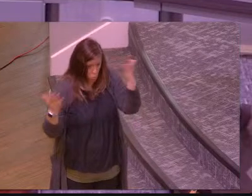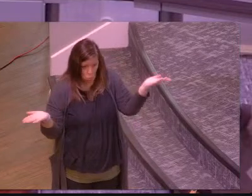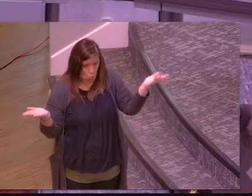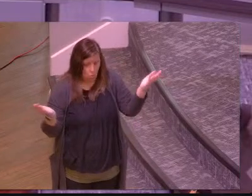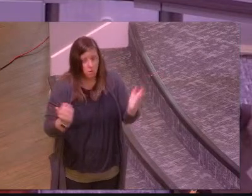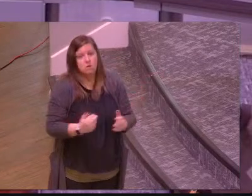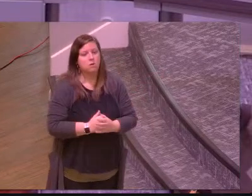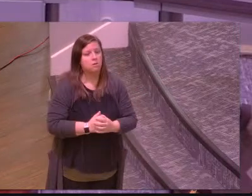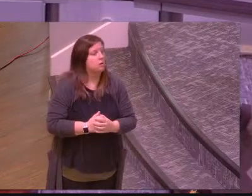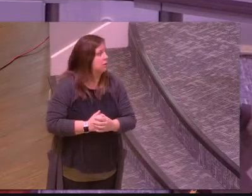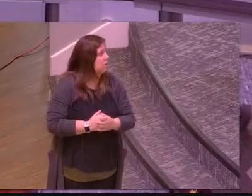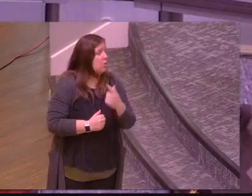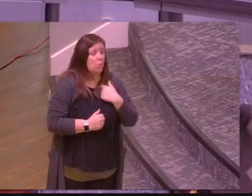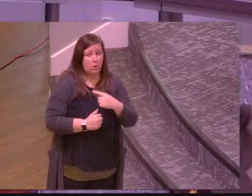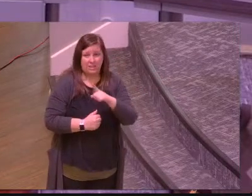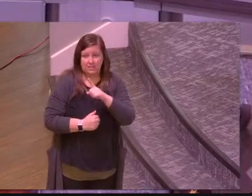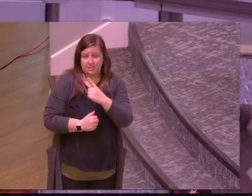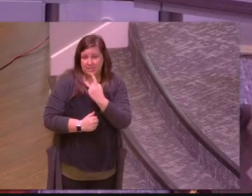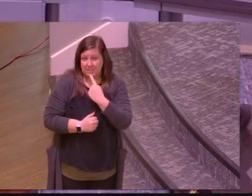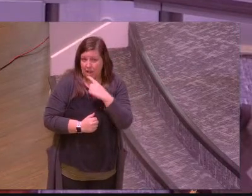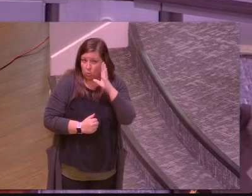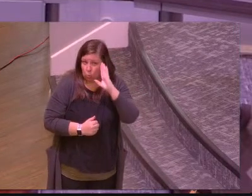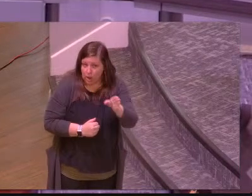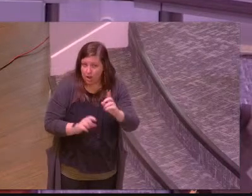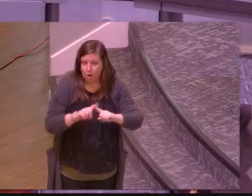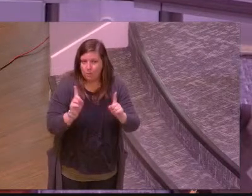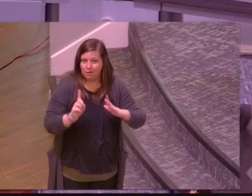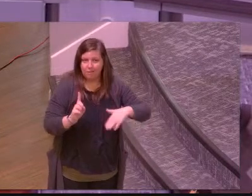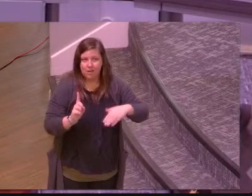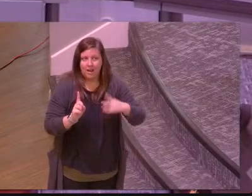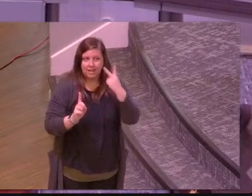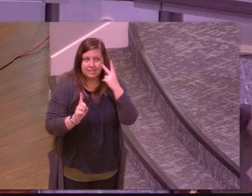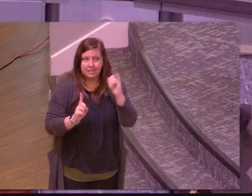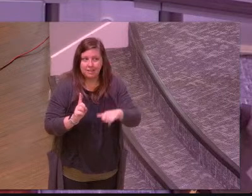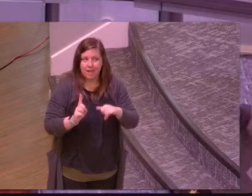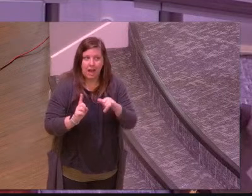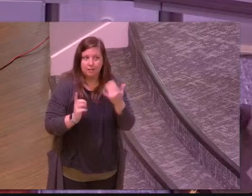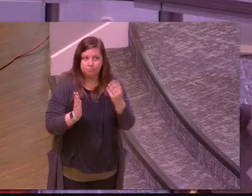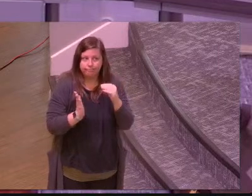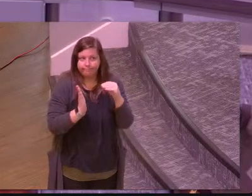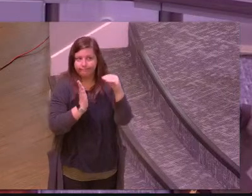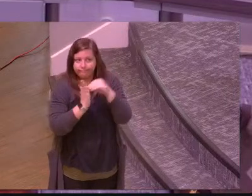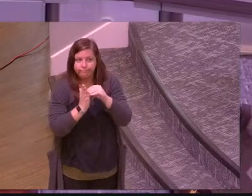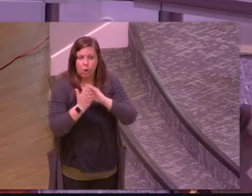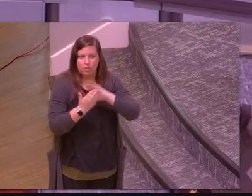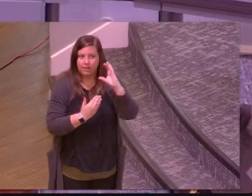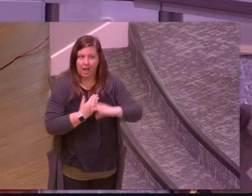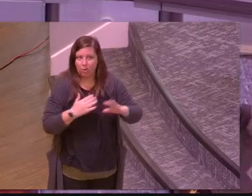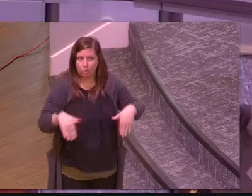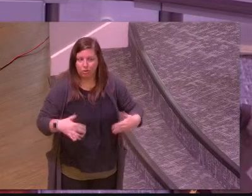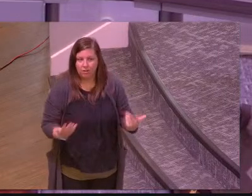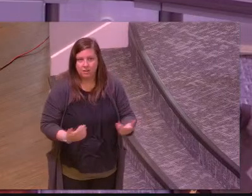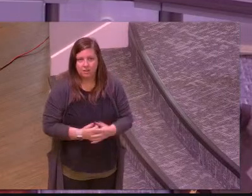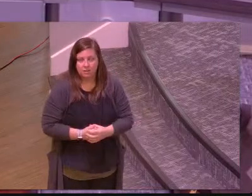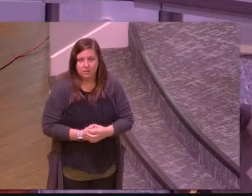we said we would do it, I just haven't seen it on the calendar yet. Mm-hmm.